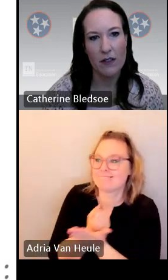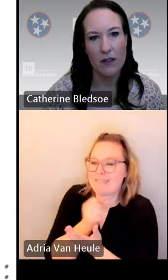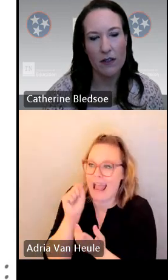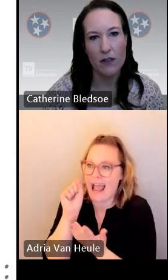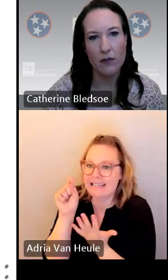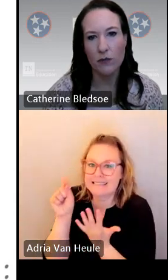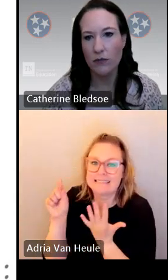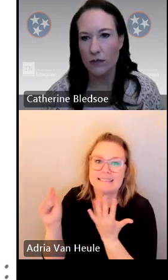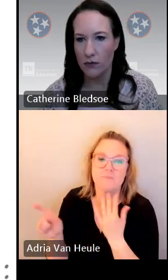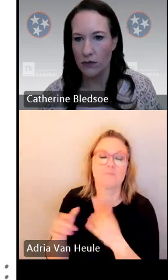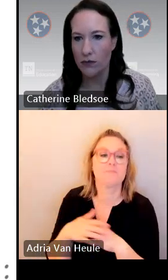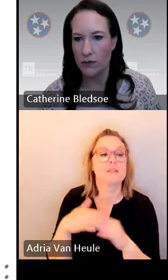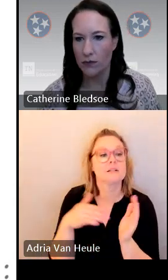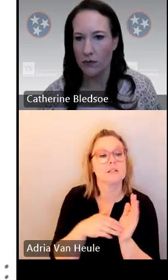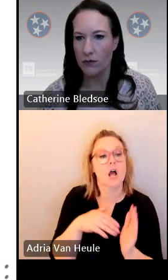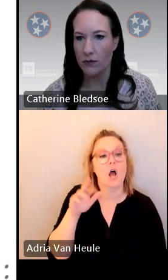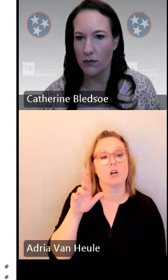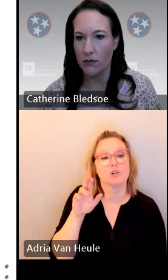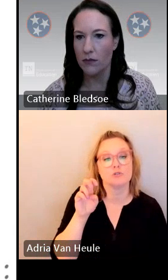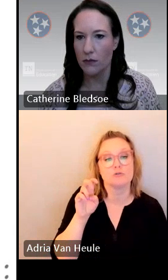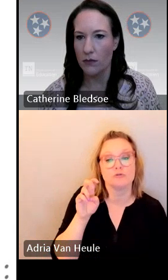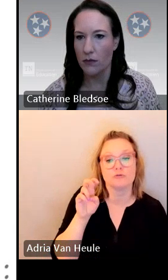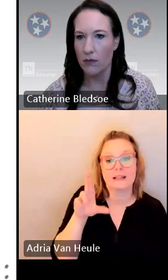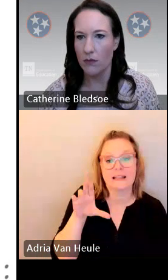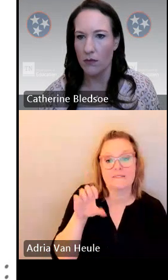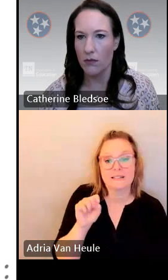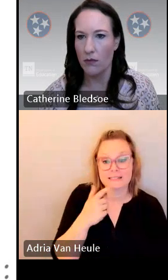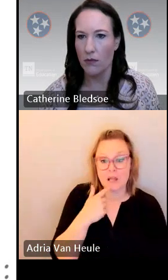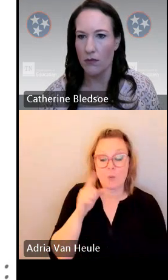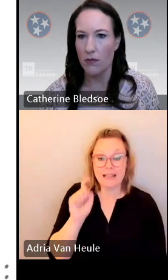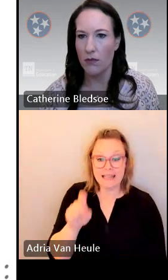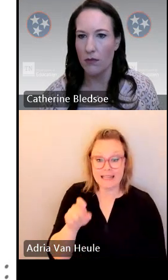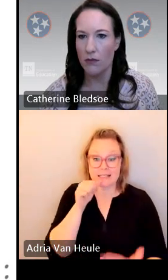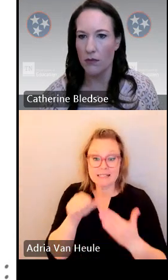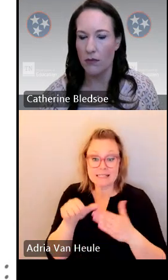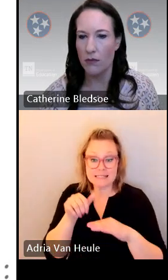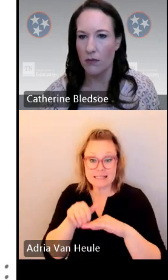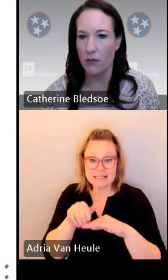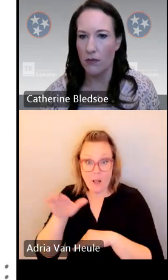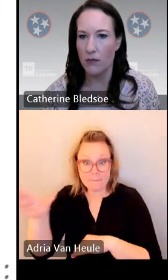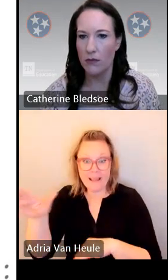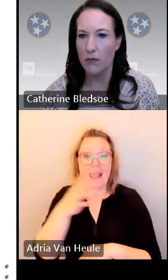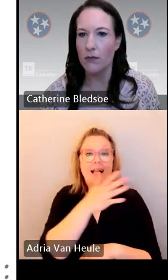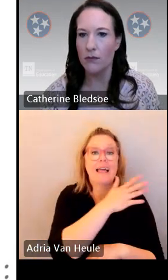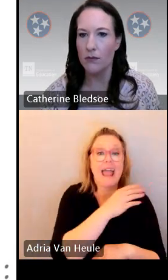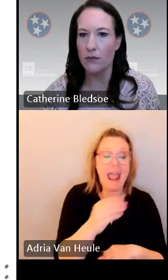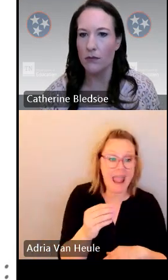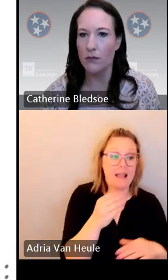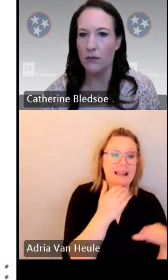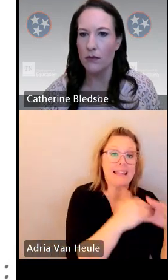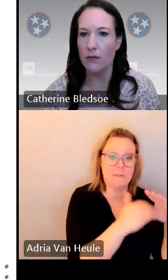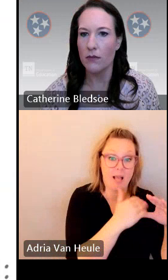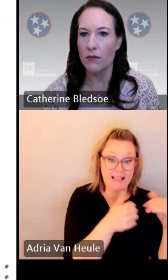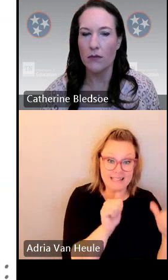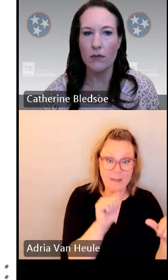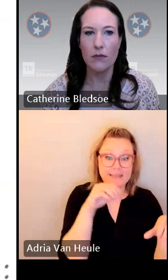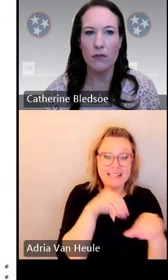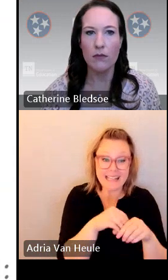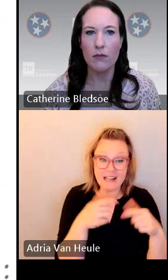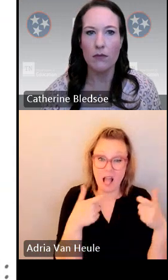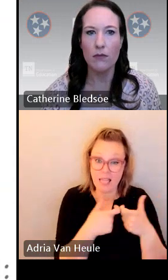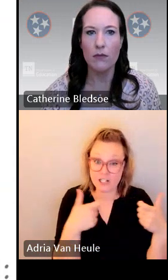Dr. Reeds had said, do we need to place snail mail and email attempts in the electronic survey? I would say no on snail